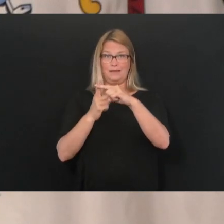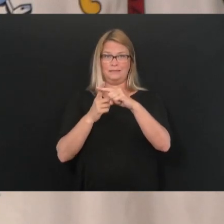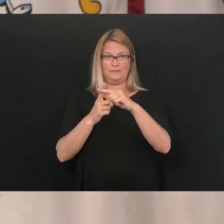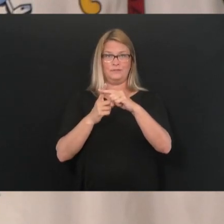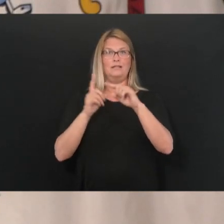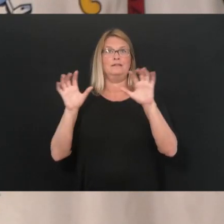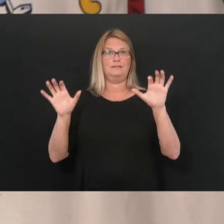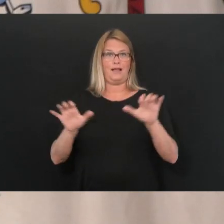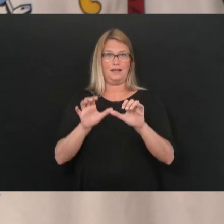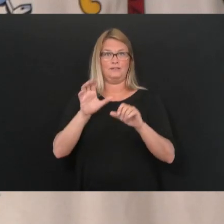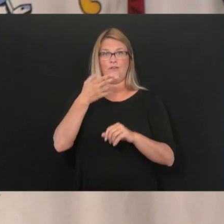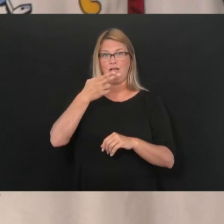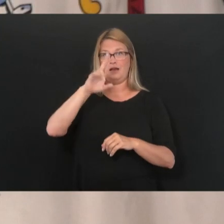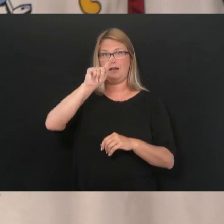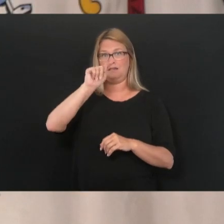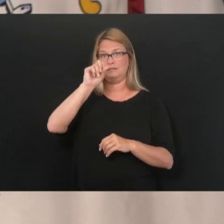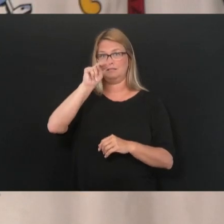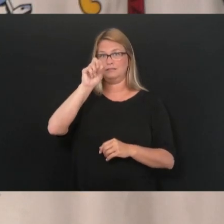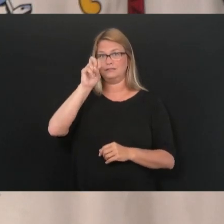cases at Huttonsville.